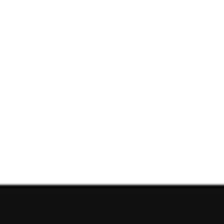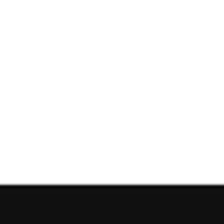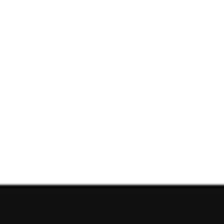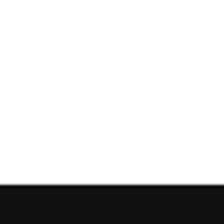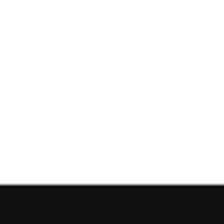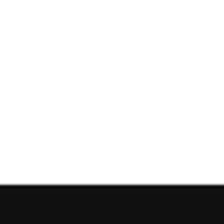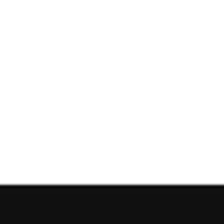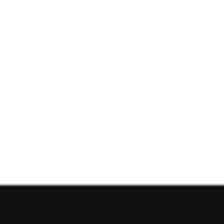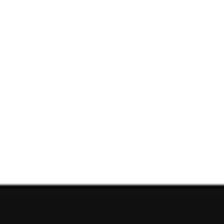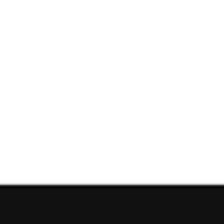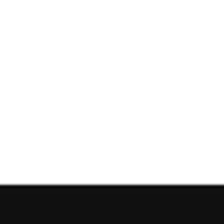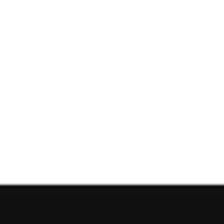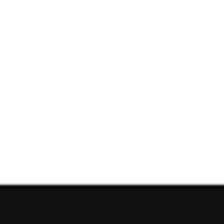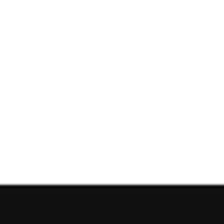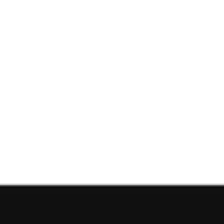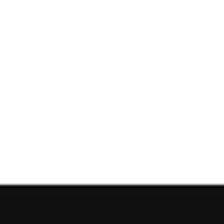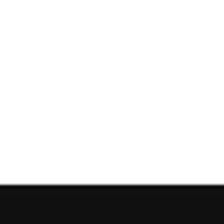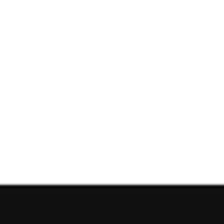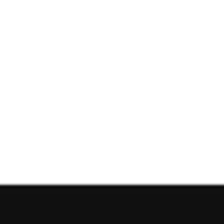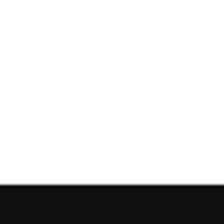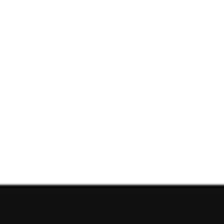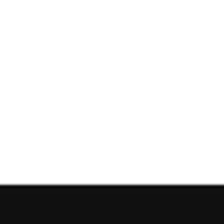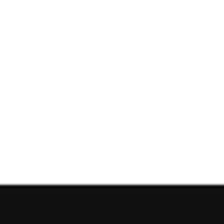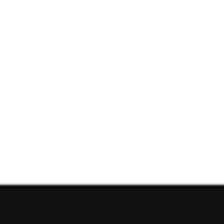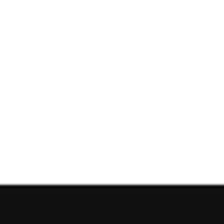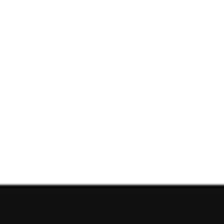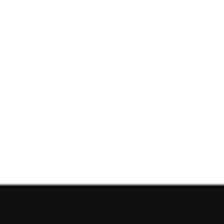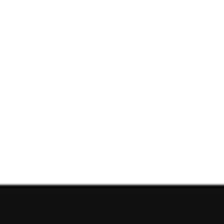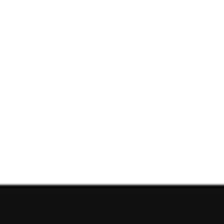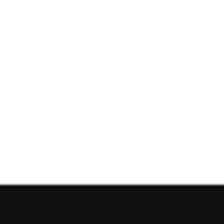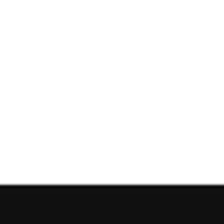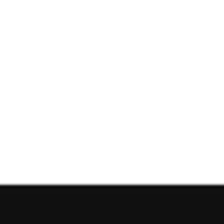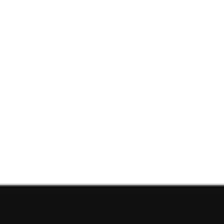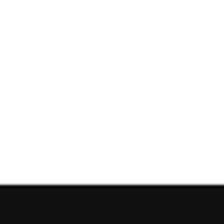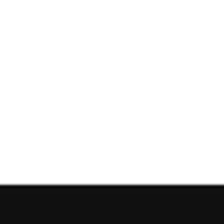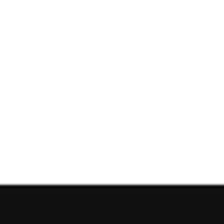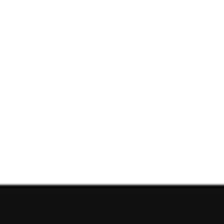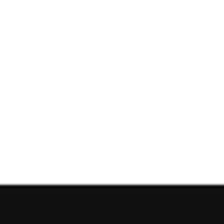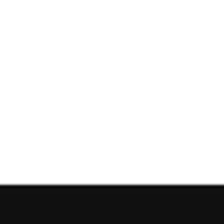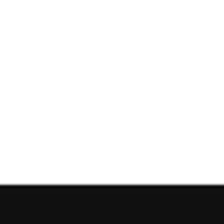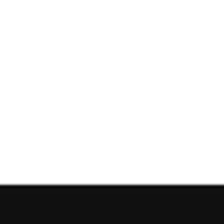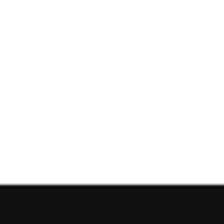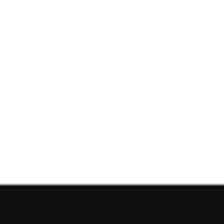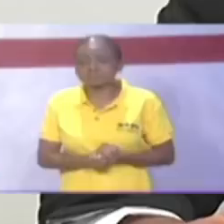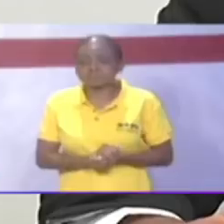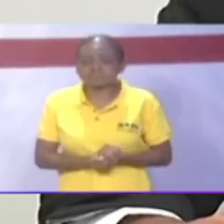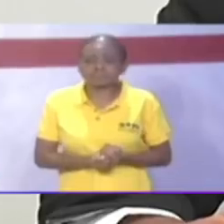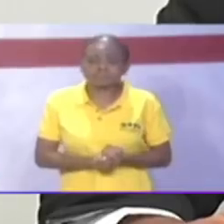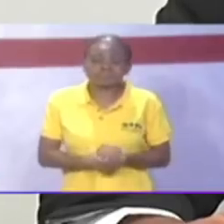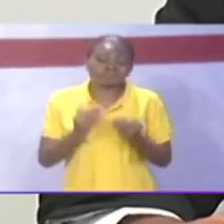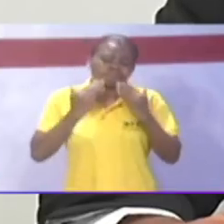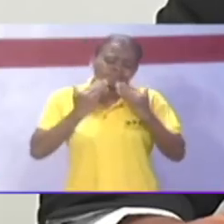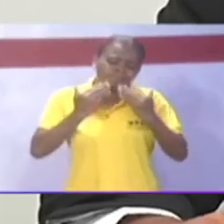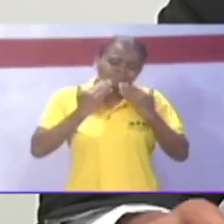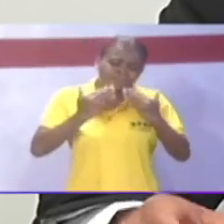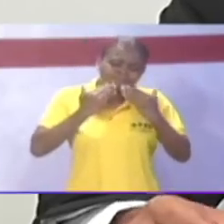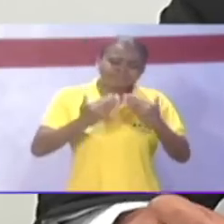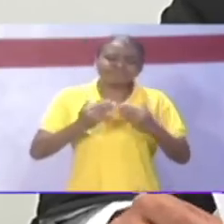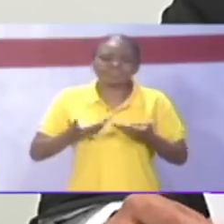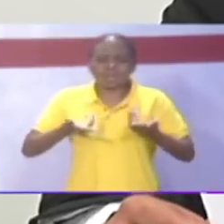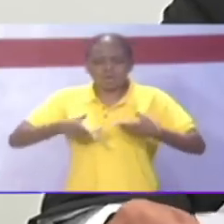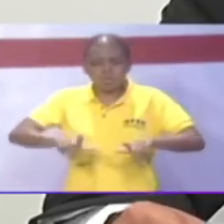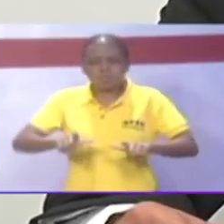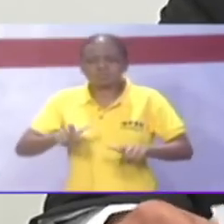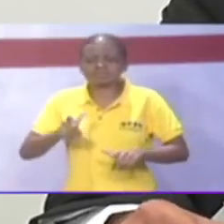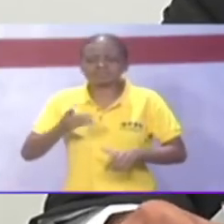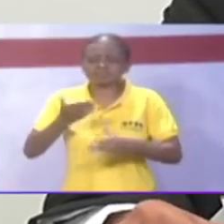entire pandemic in Trinidad. So it remains more or less the same. So thank you, Mr. Alexander, for giving me the time to do the